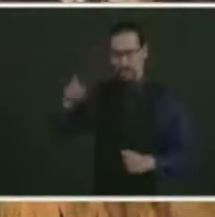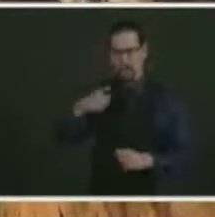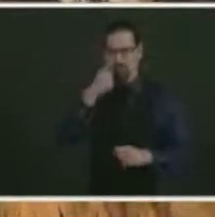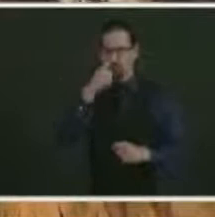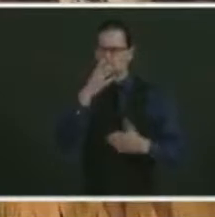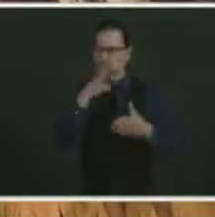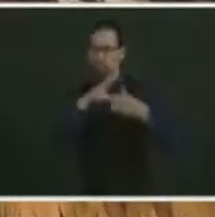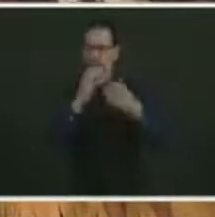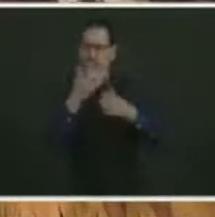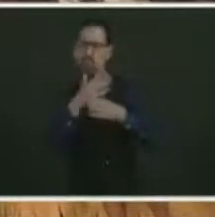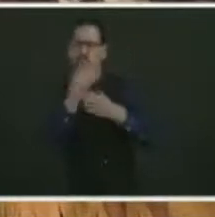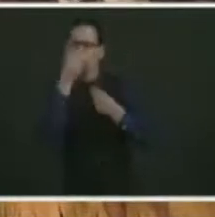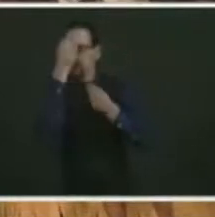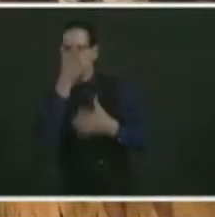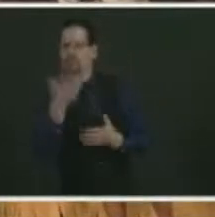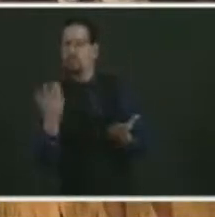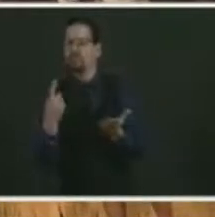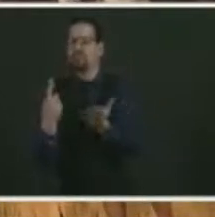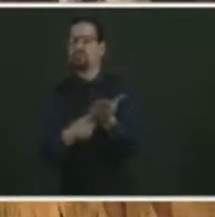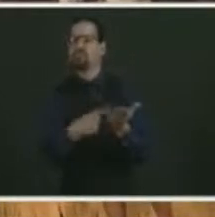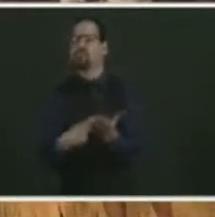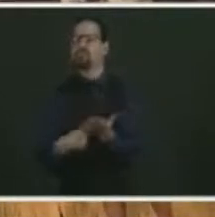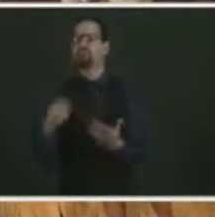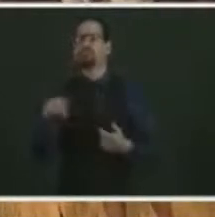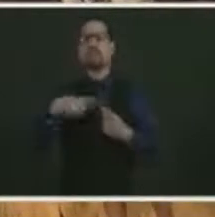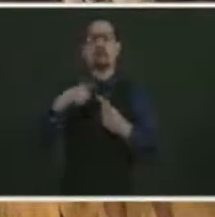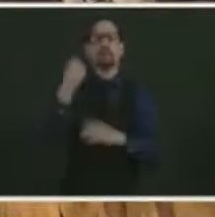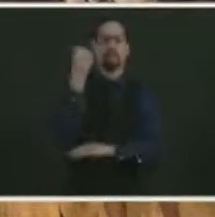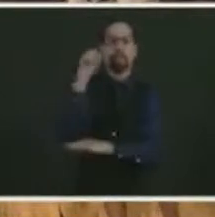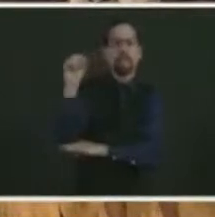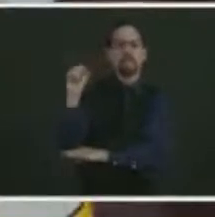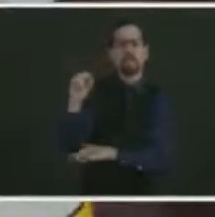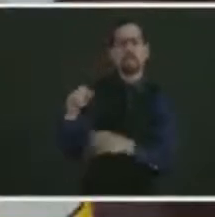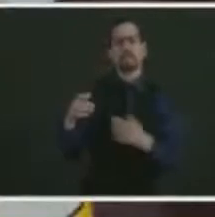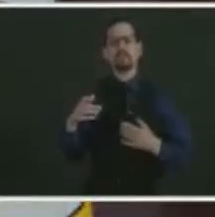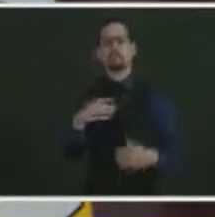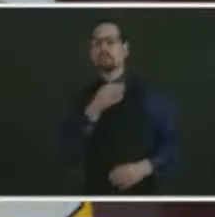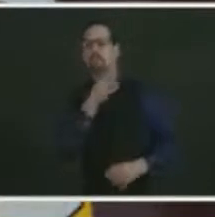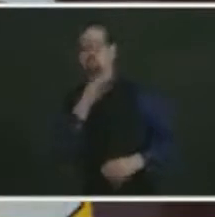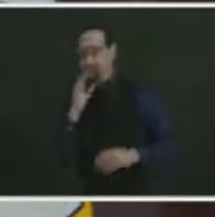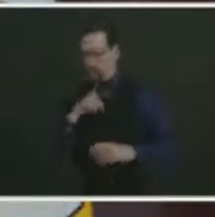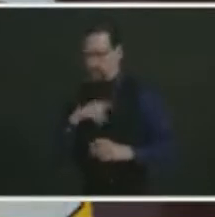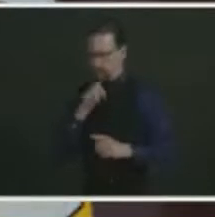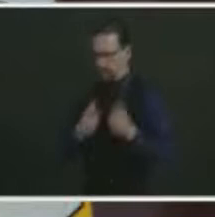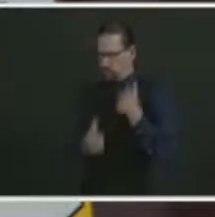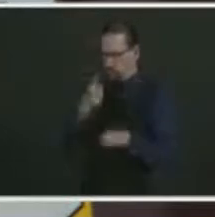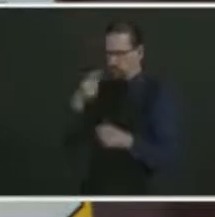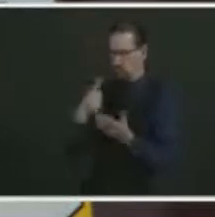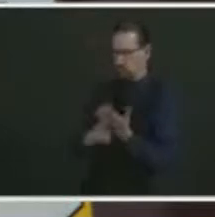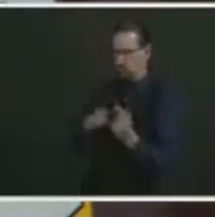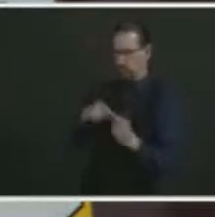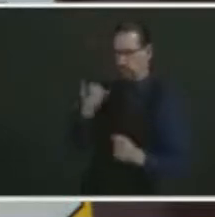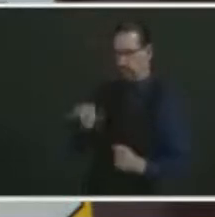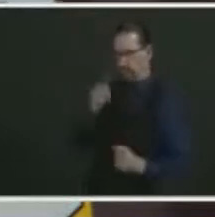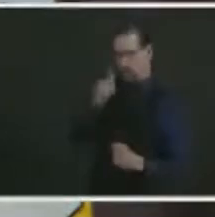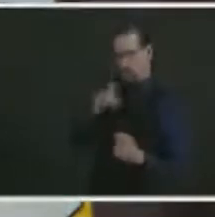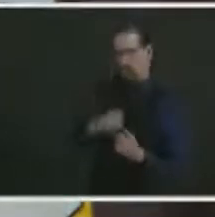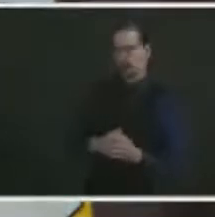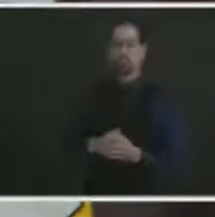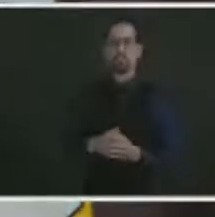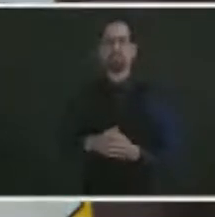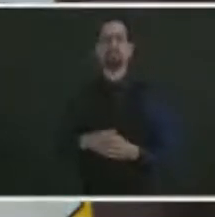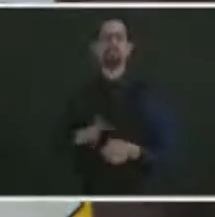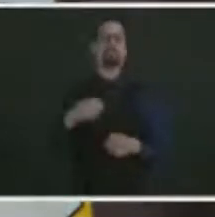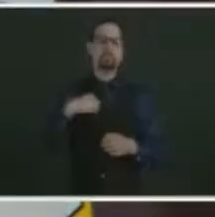going on with the protests and these large gatherings? I assume that was part of the conversation today as well. Yeah, actually today's conversation was pretty much